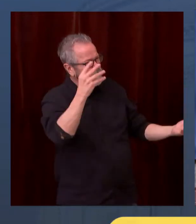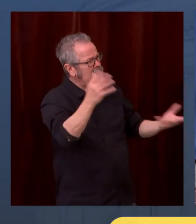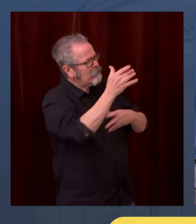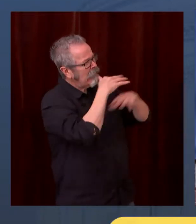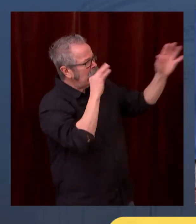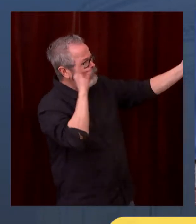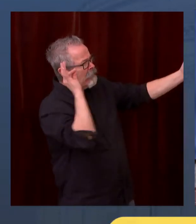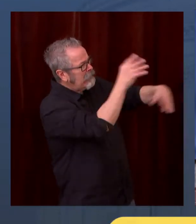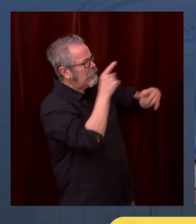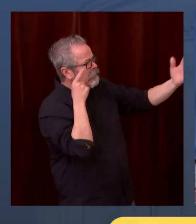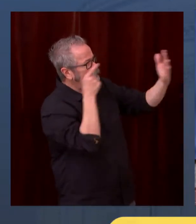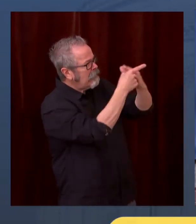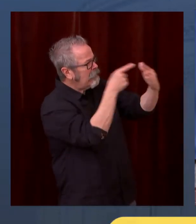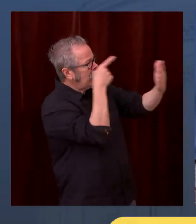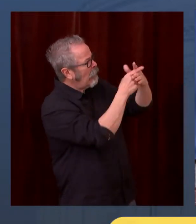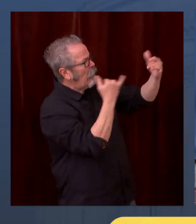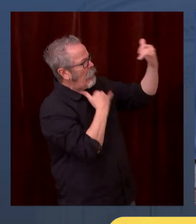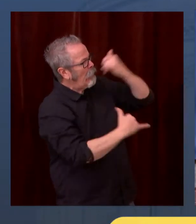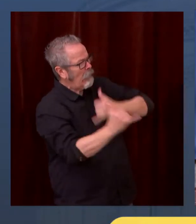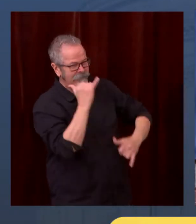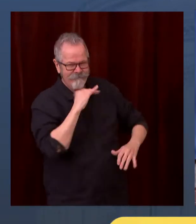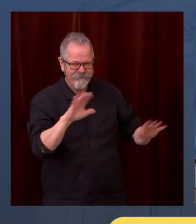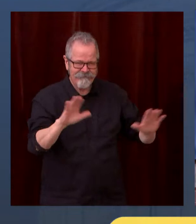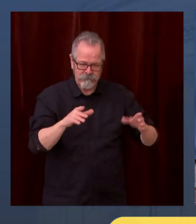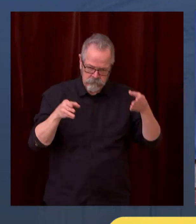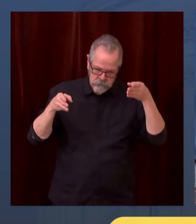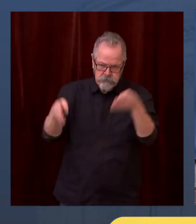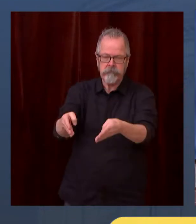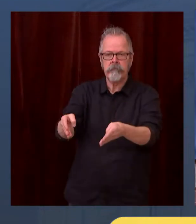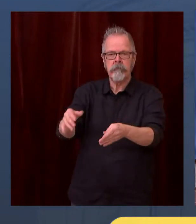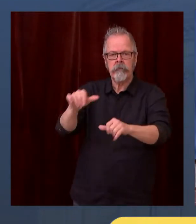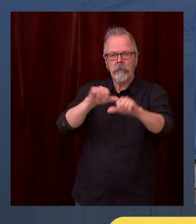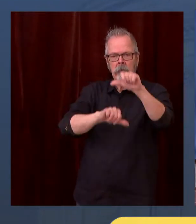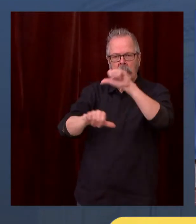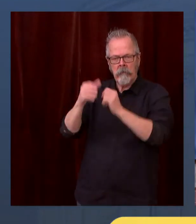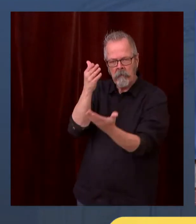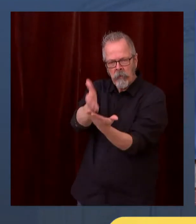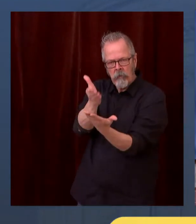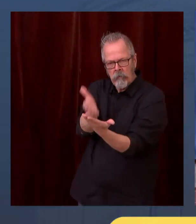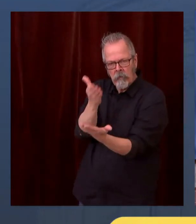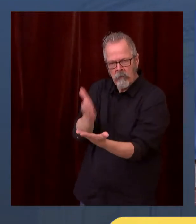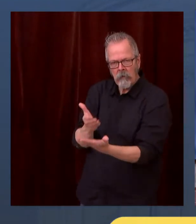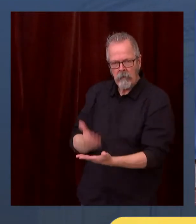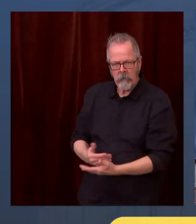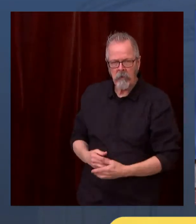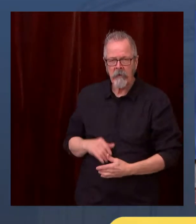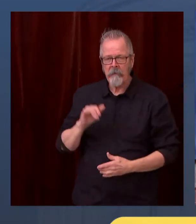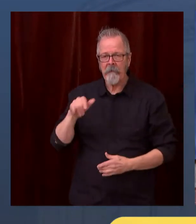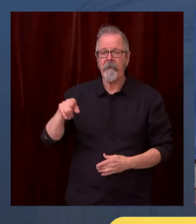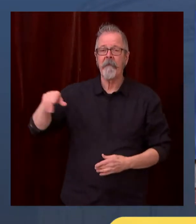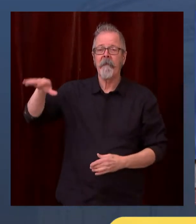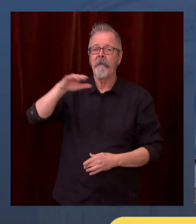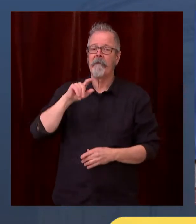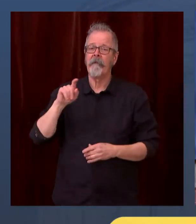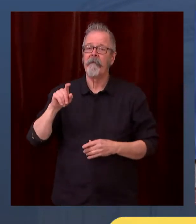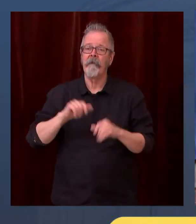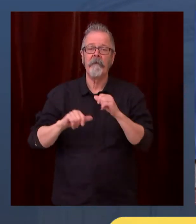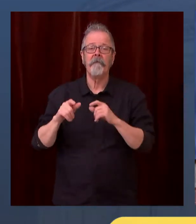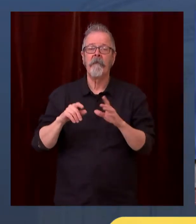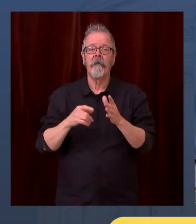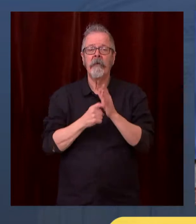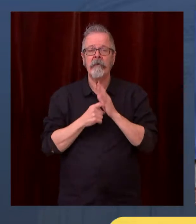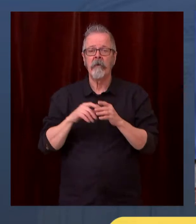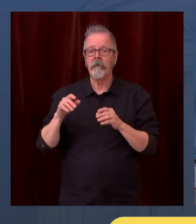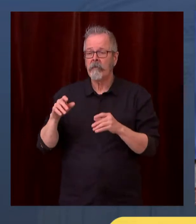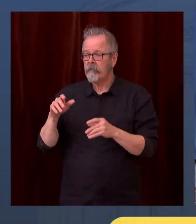Yeah, Governor, to hit your target on daily vaccinations, I think you have to have something like 315,000 doses coming in from the federal government per week. When